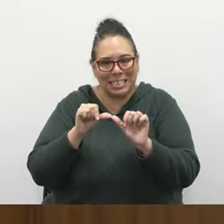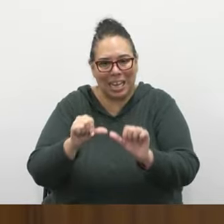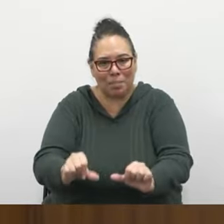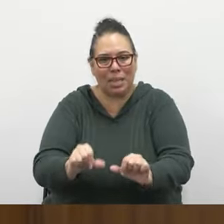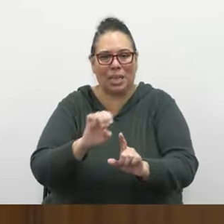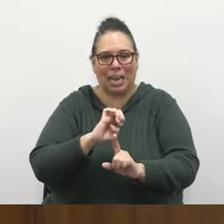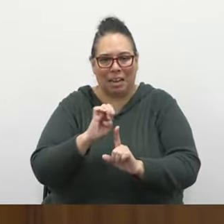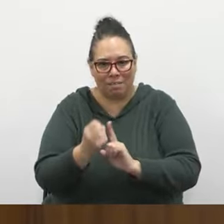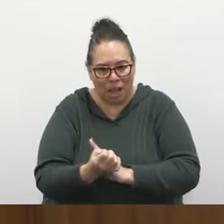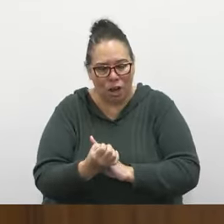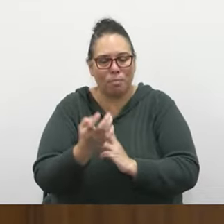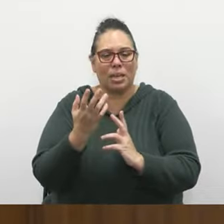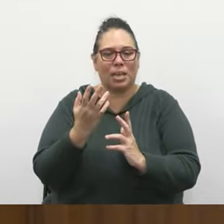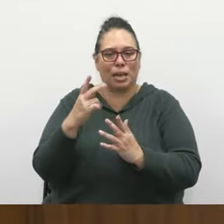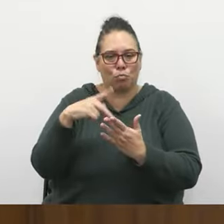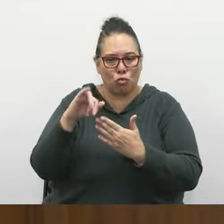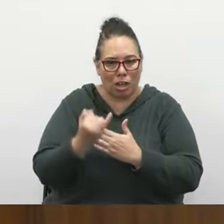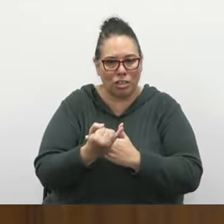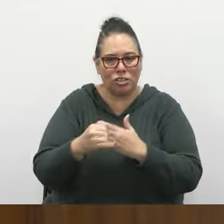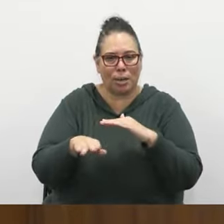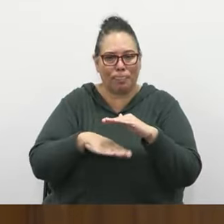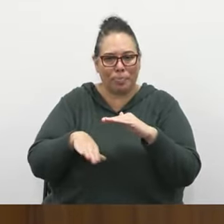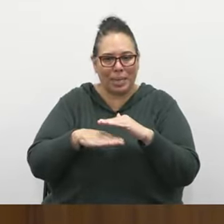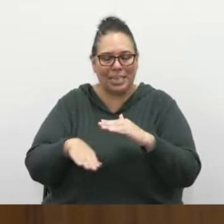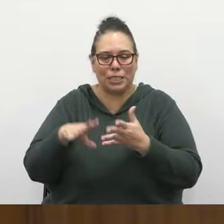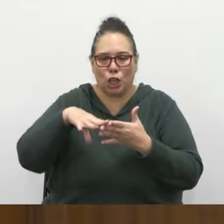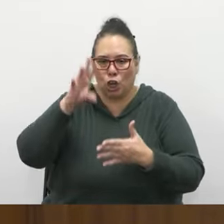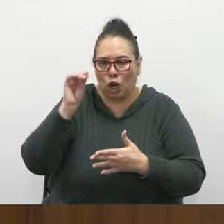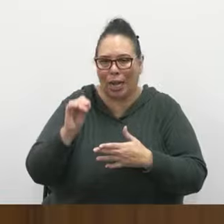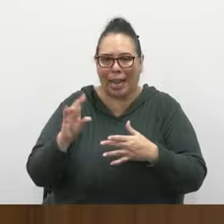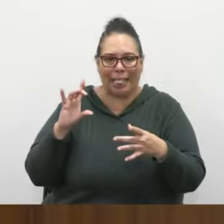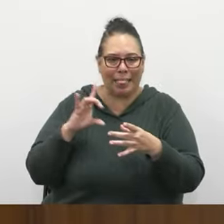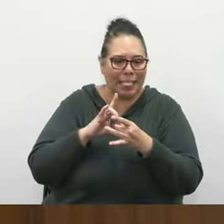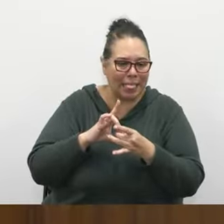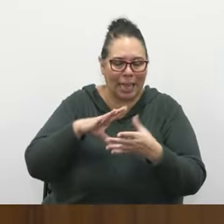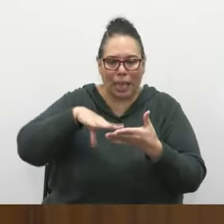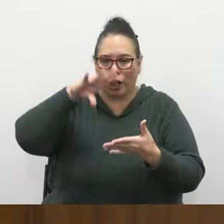environment and project-based learning and linked learning and all the